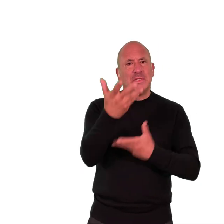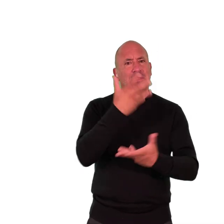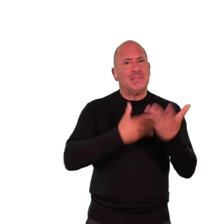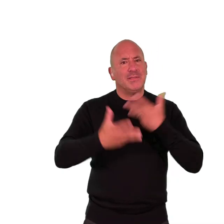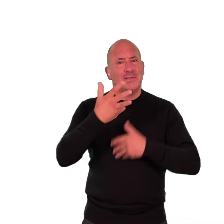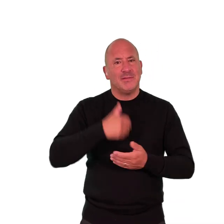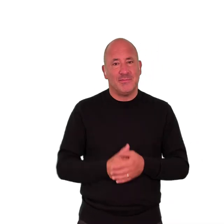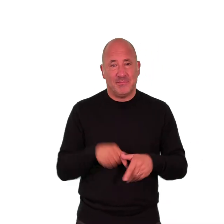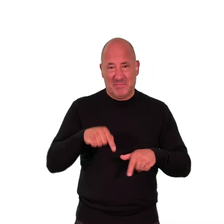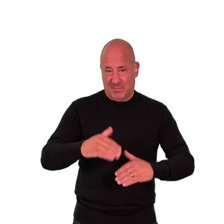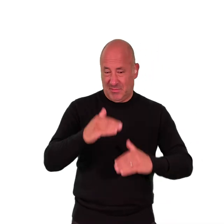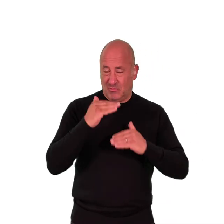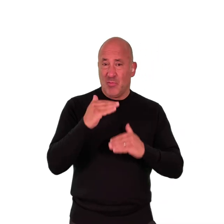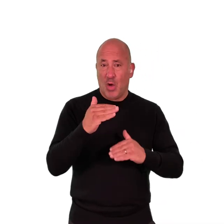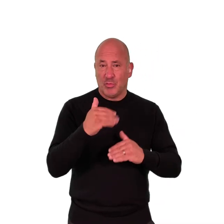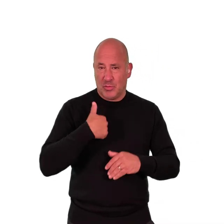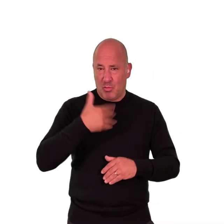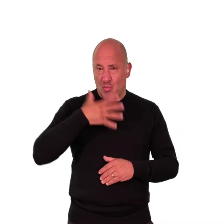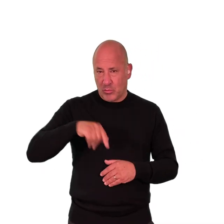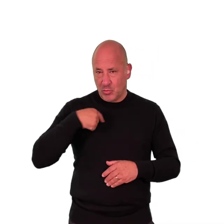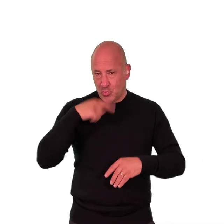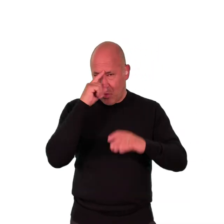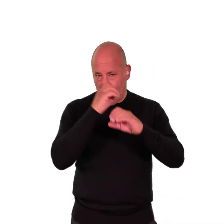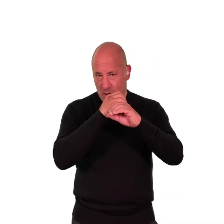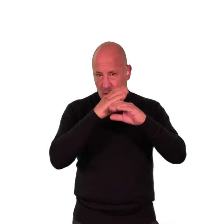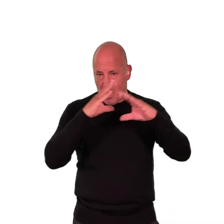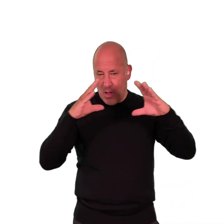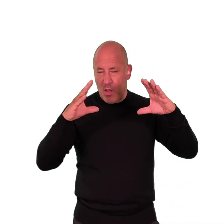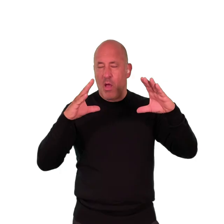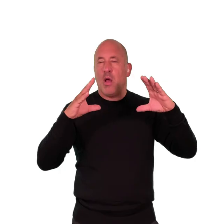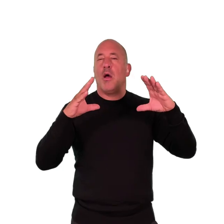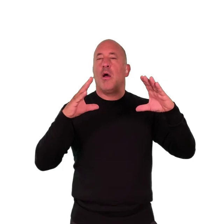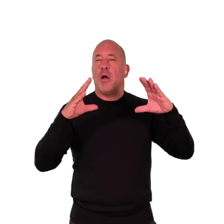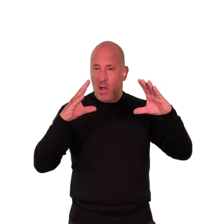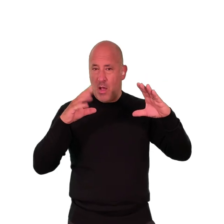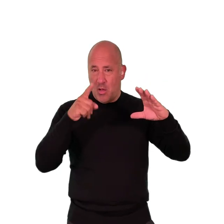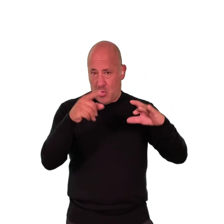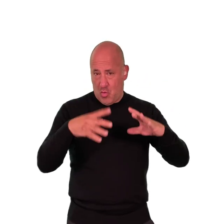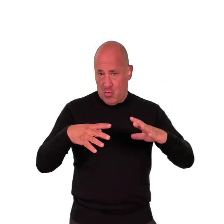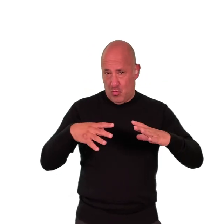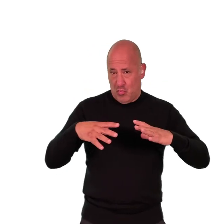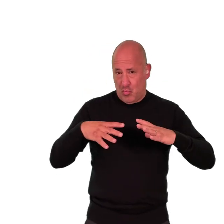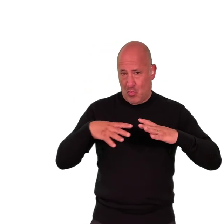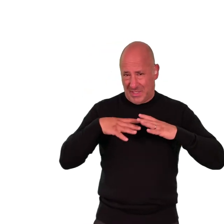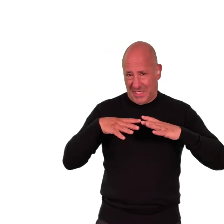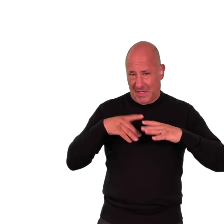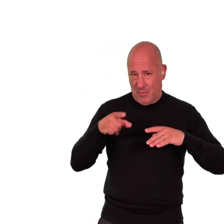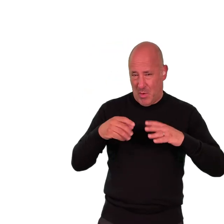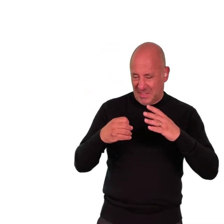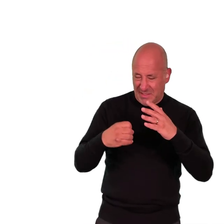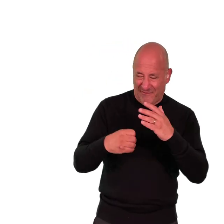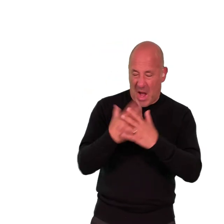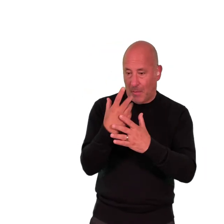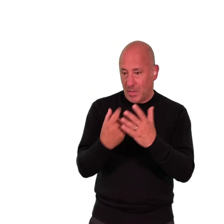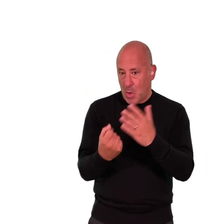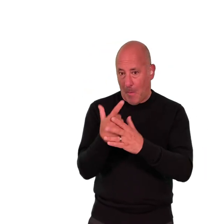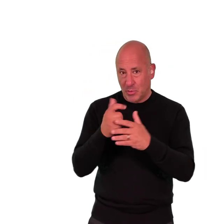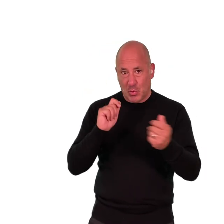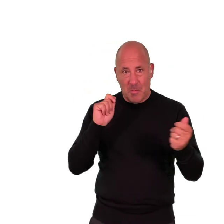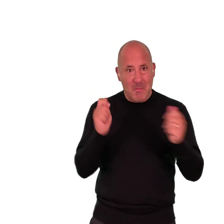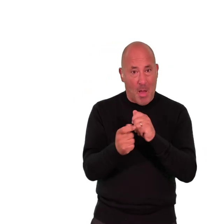practice. This is a section that helps us to understand if you're ready to benefit from a development